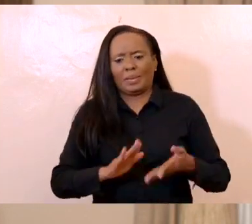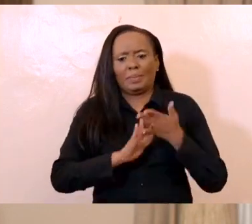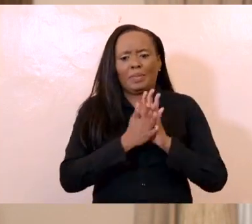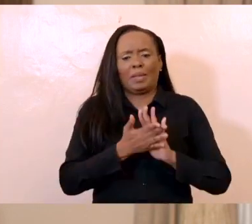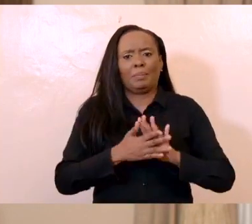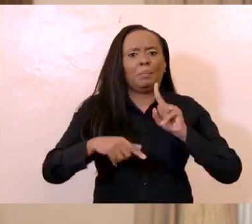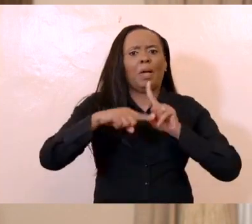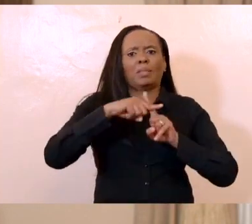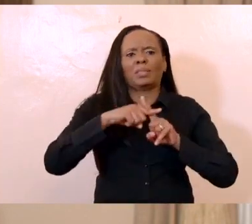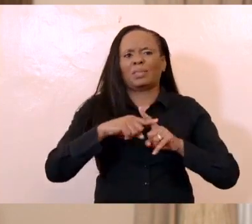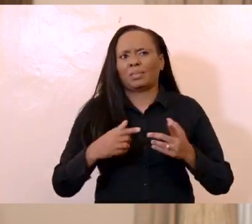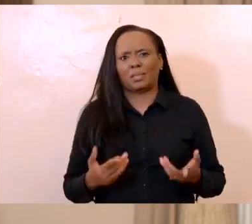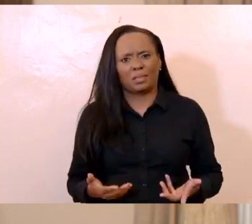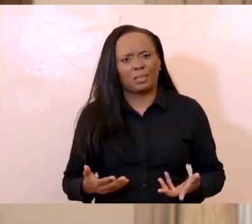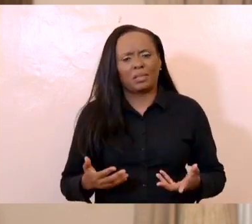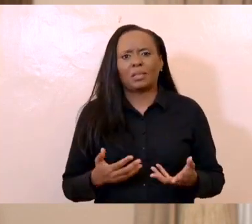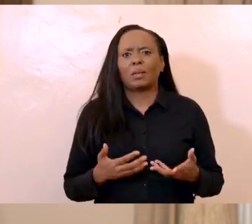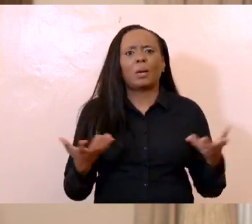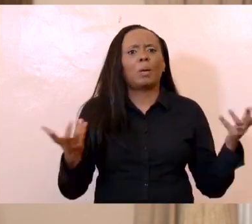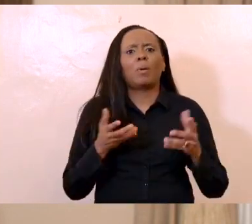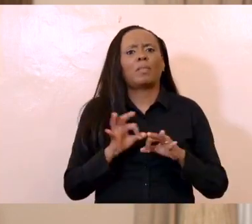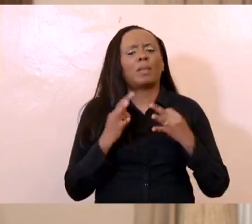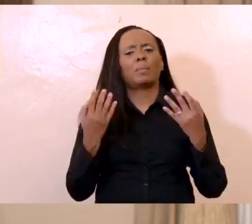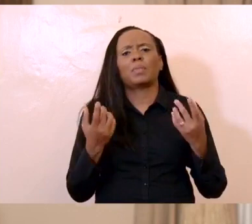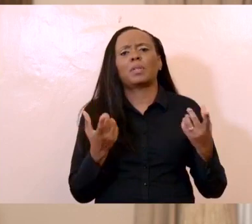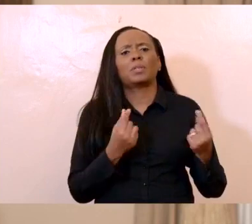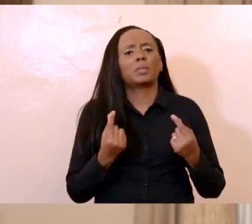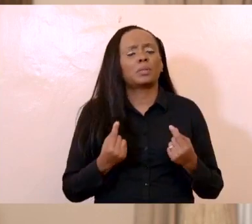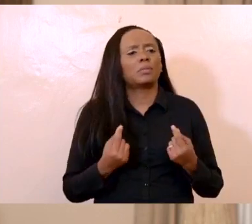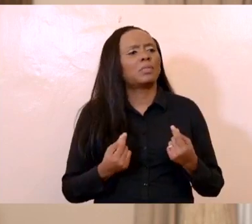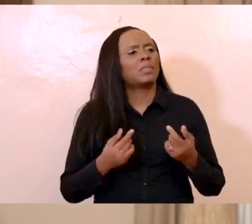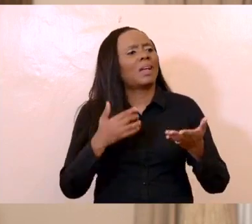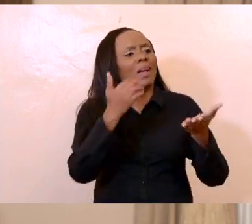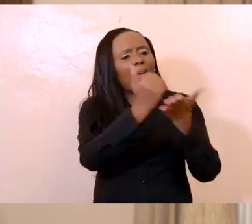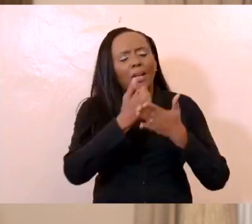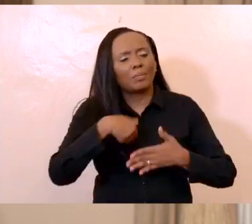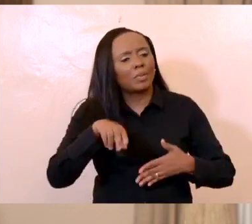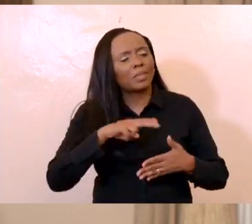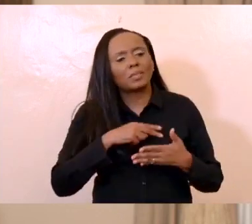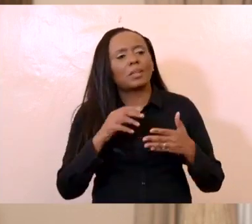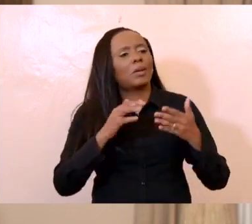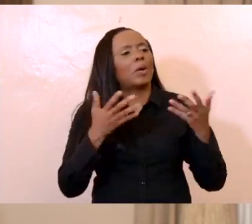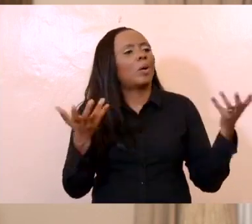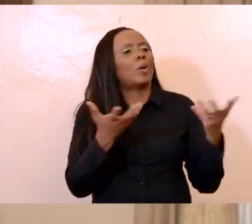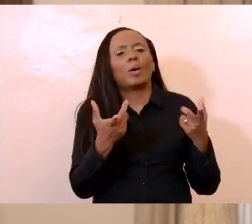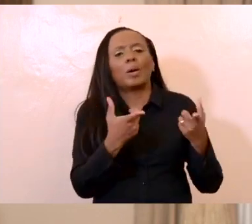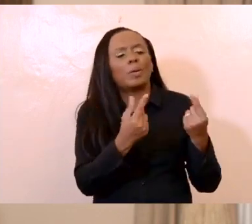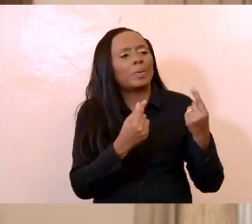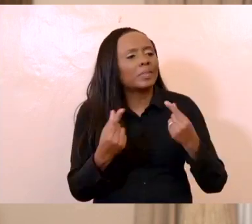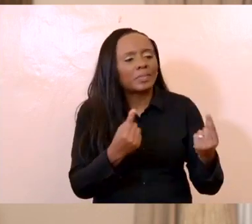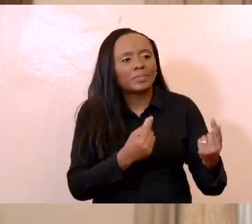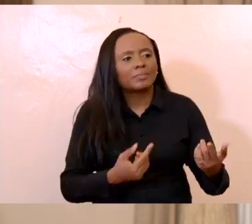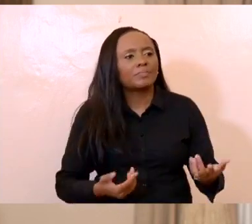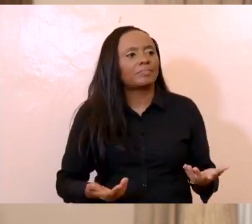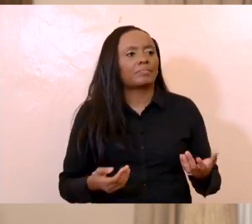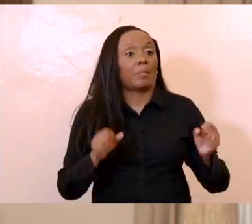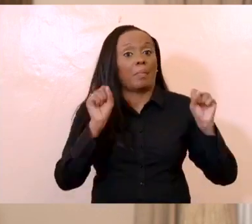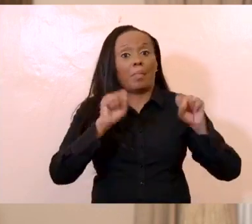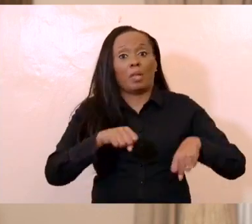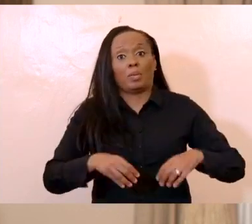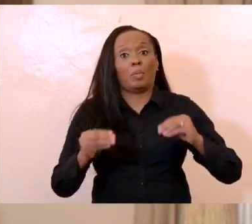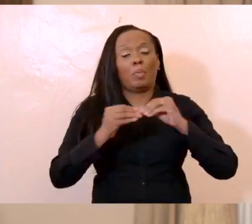have tested positive, and give us some general guidance on how we need to conduct ourselves now that there are likely to be more